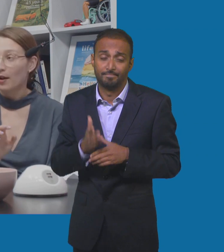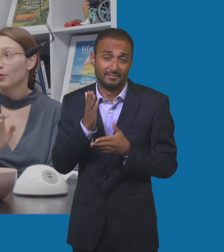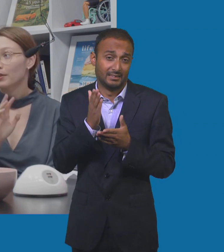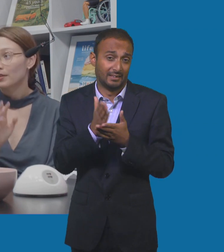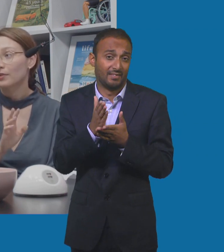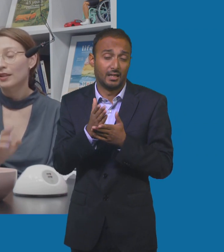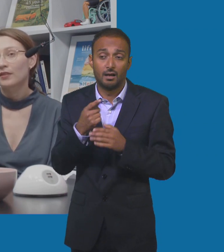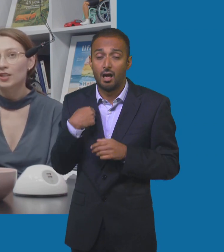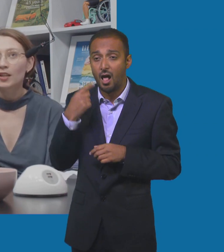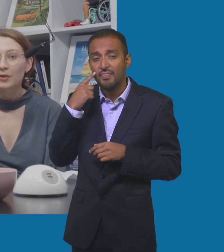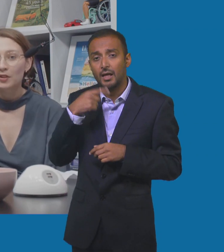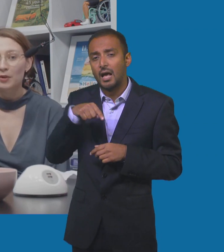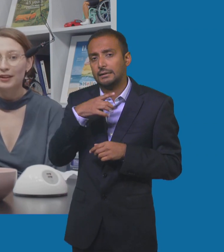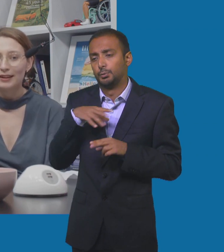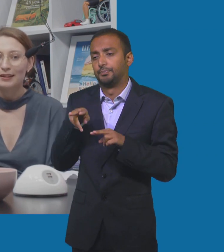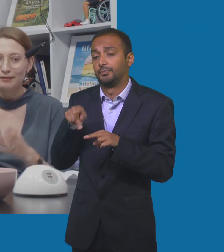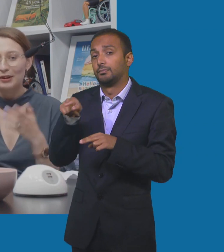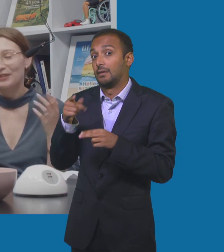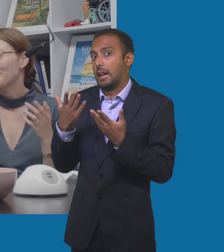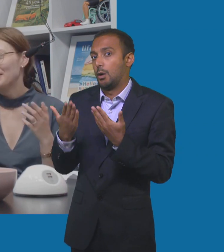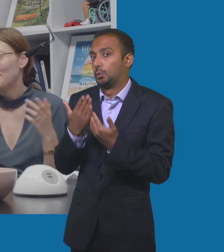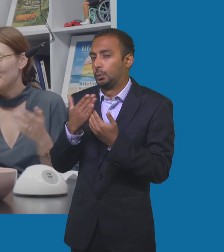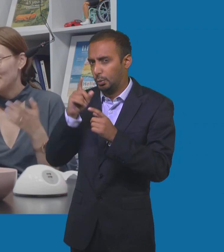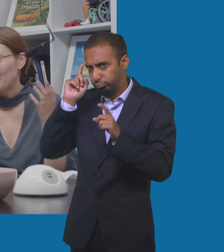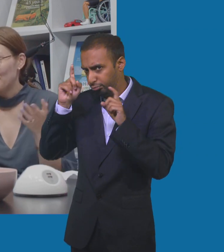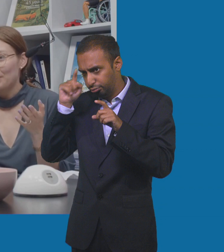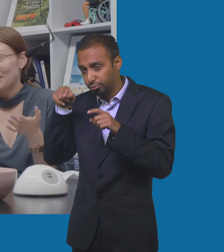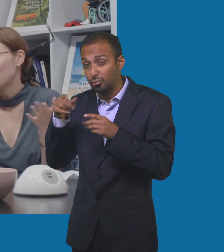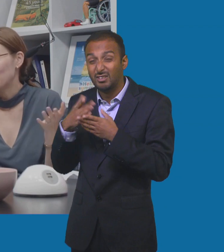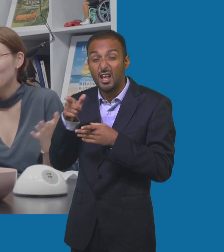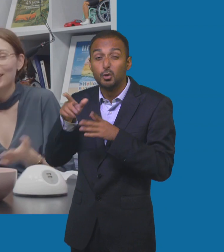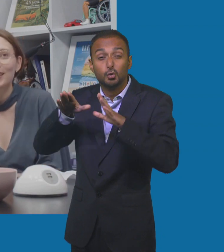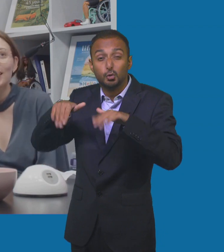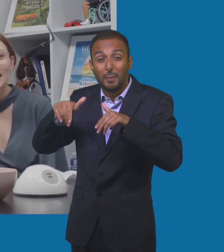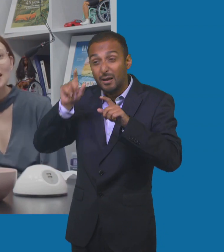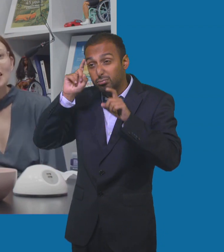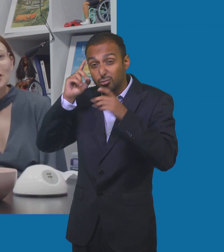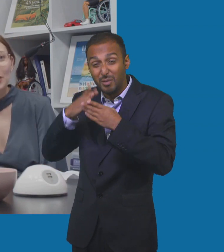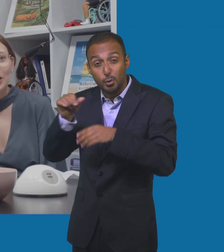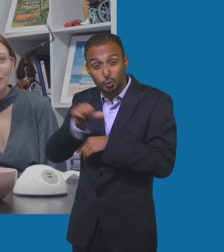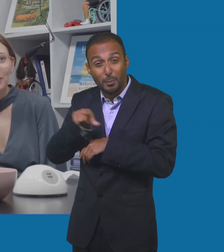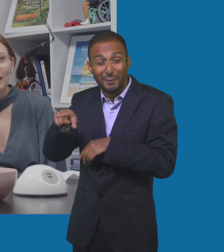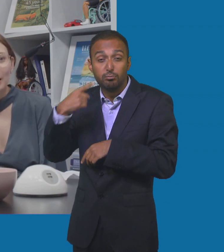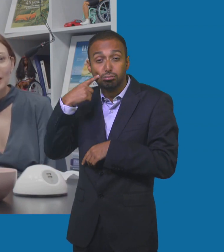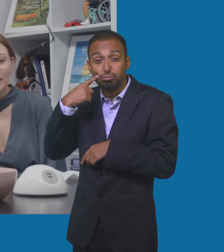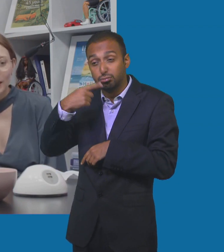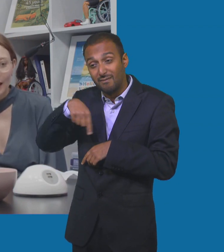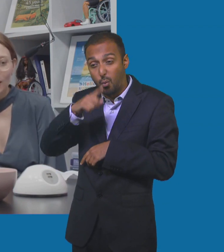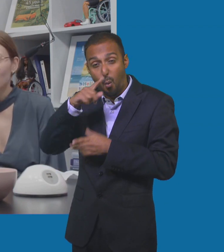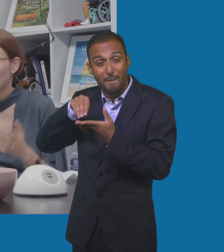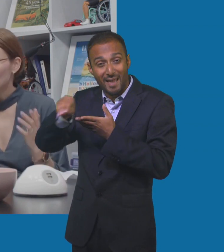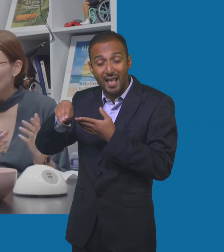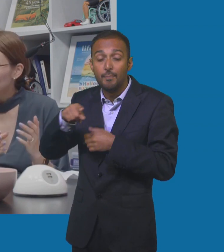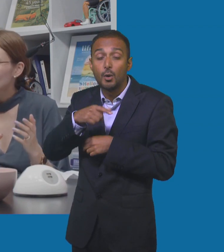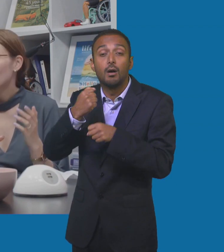to keep an eye on where there's real innovation coming to the market. And I think not even innovation, maybe just kind of like what it should be, basically. So the government is looking